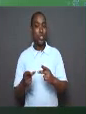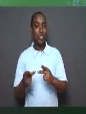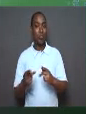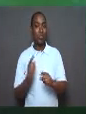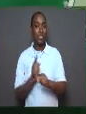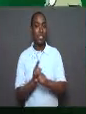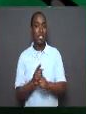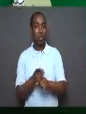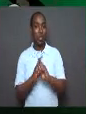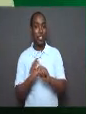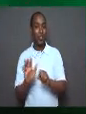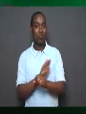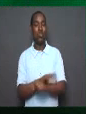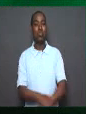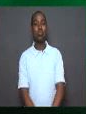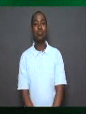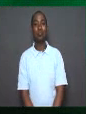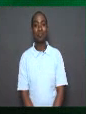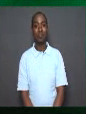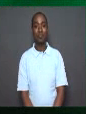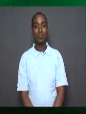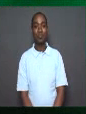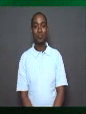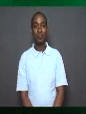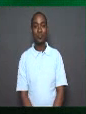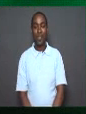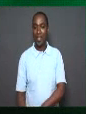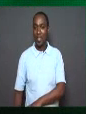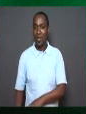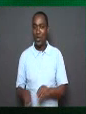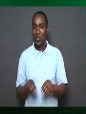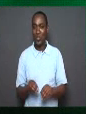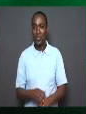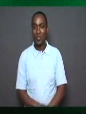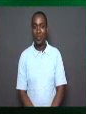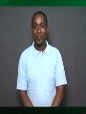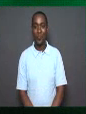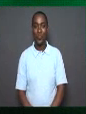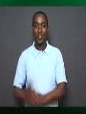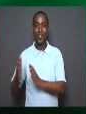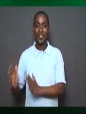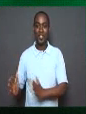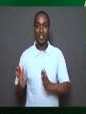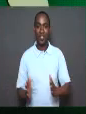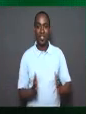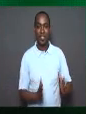the statements. Students, Let's get ready.